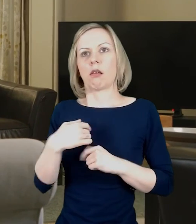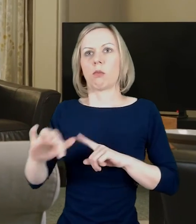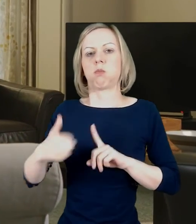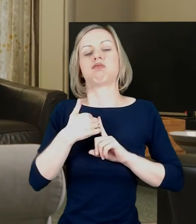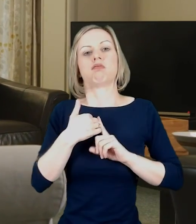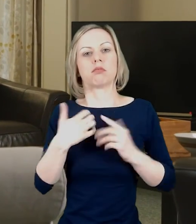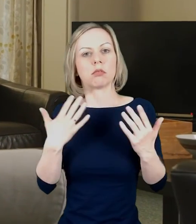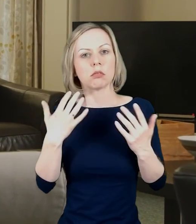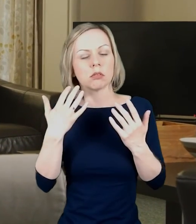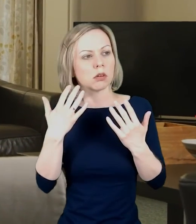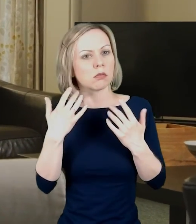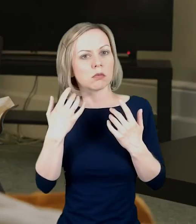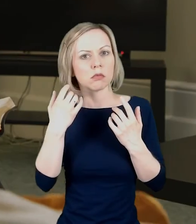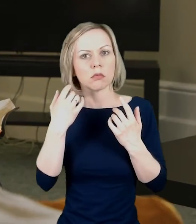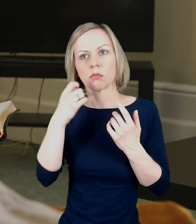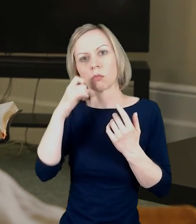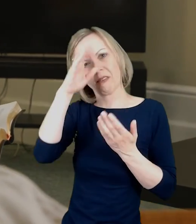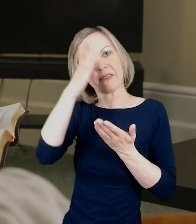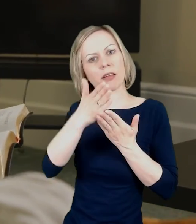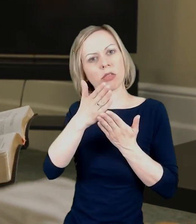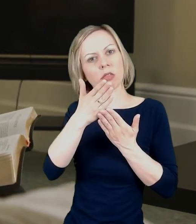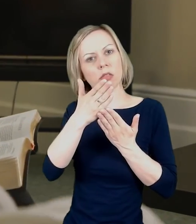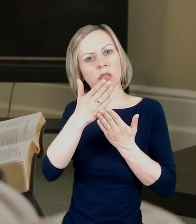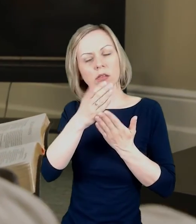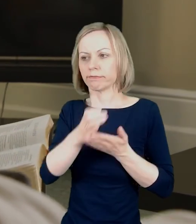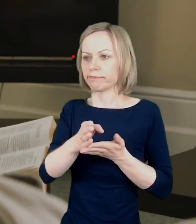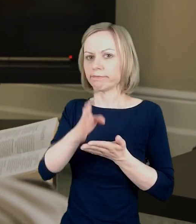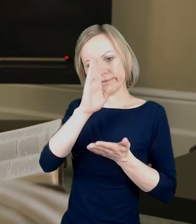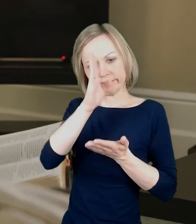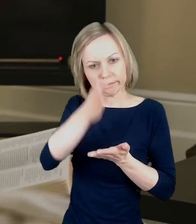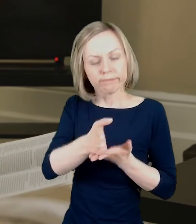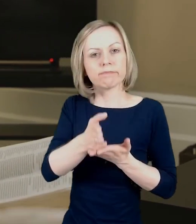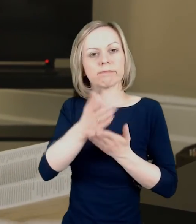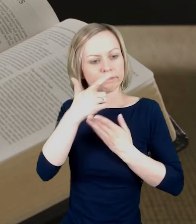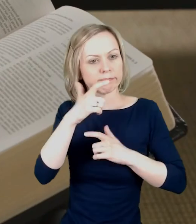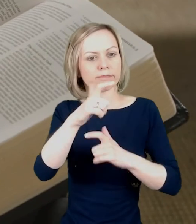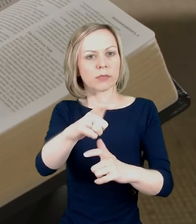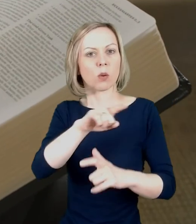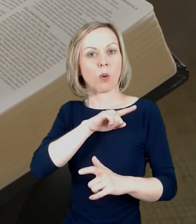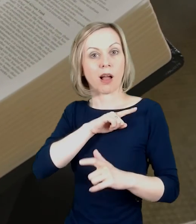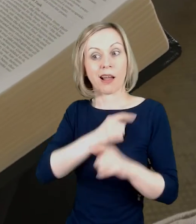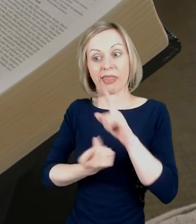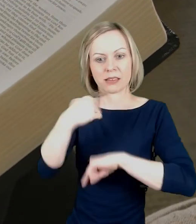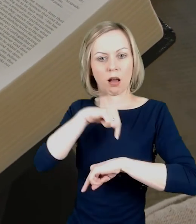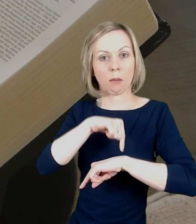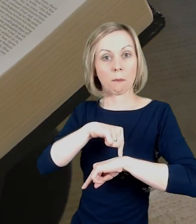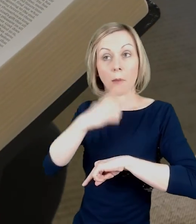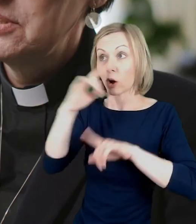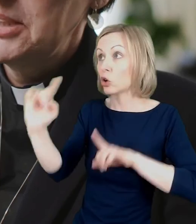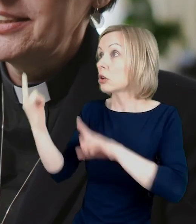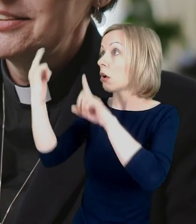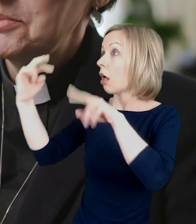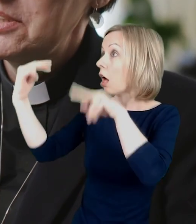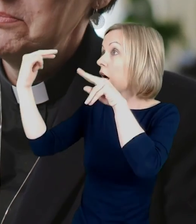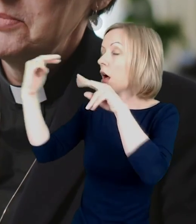my faith from that point on, because I didn't feel at that point I could look my Maker in the eye. If we're talking about thy kingdom